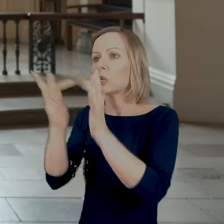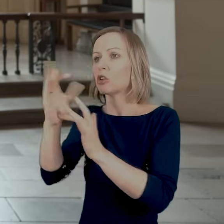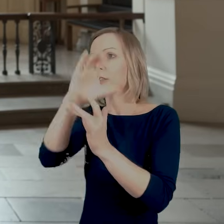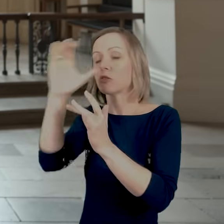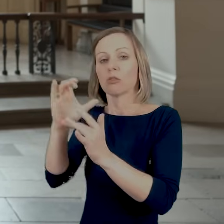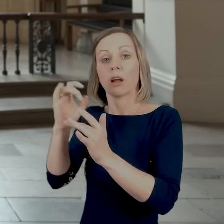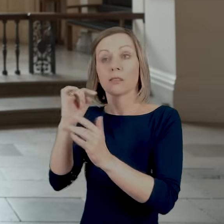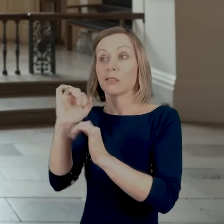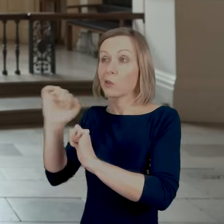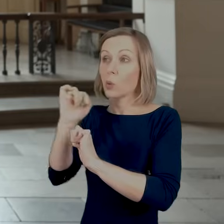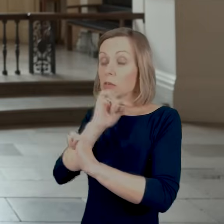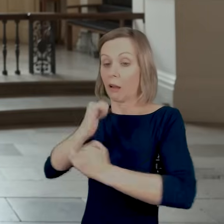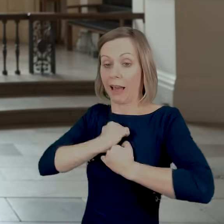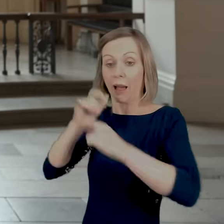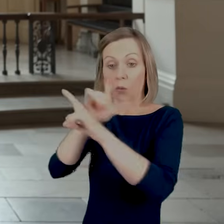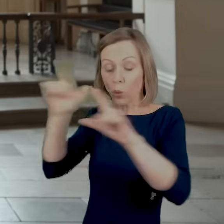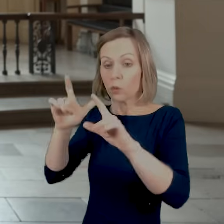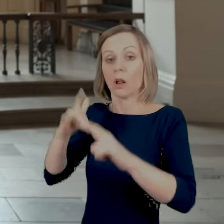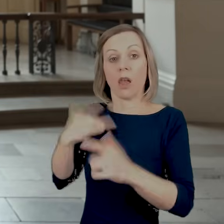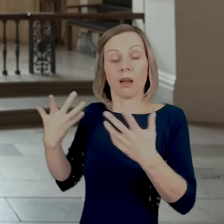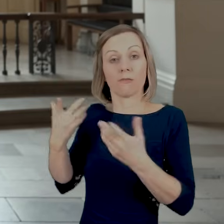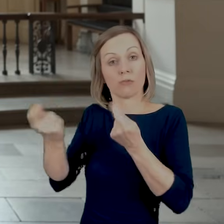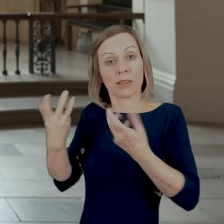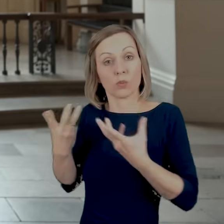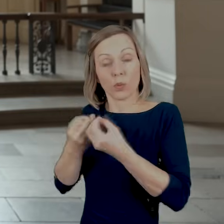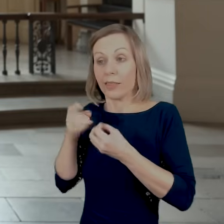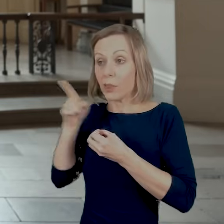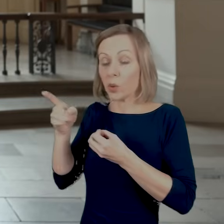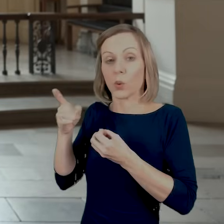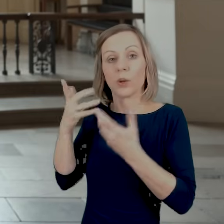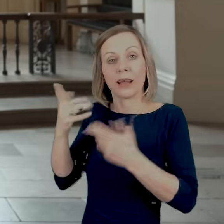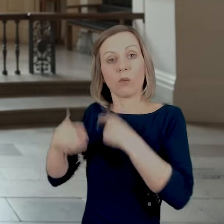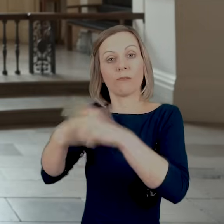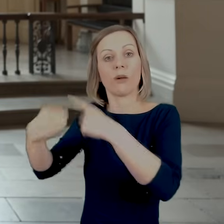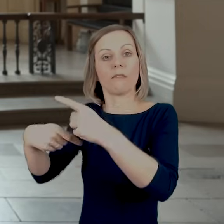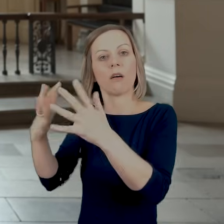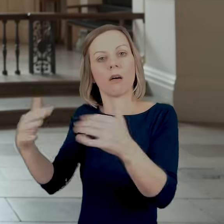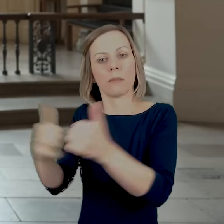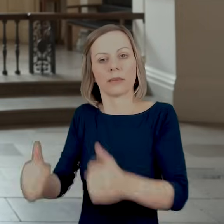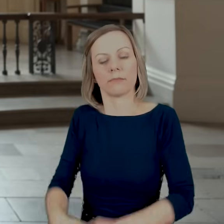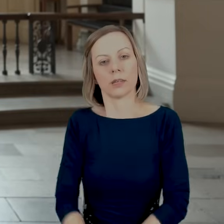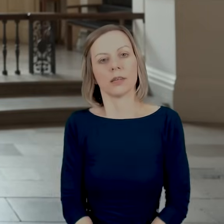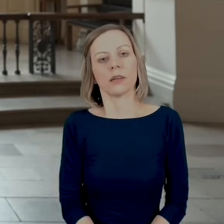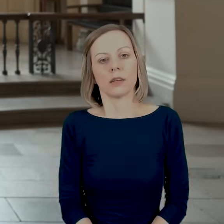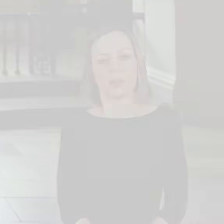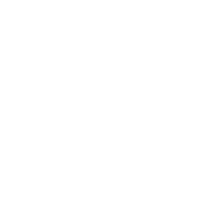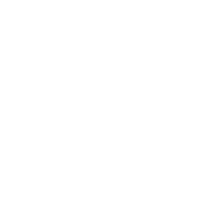our Lord, who is alive and reigns with you in the unity of the Holy Spirit, one God, now and forever. Amen.